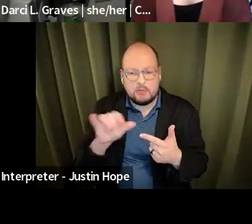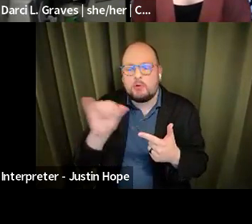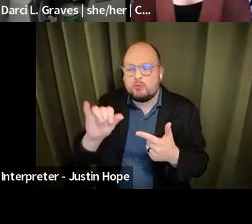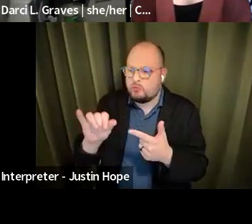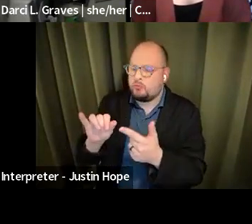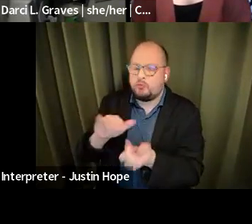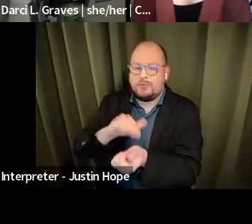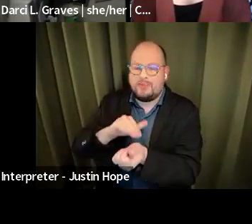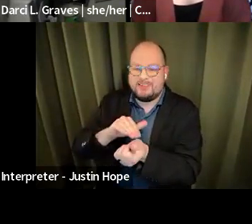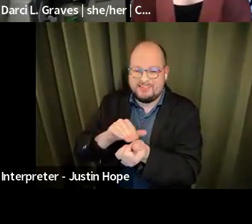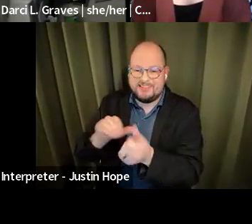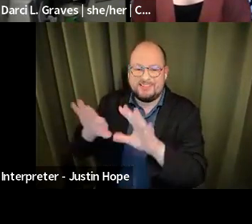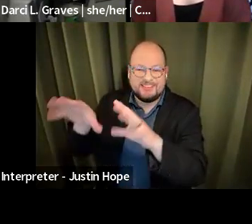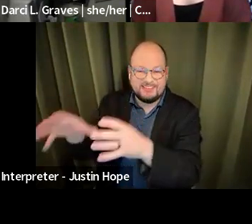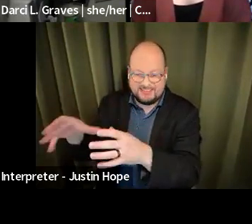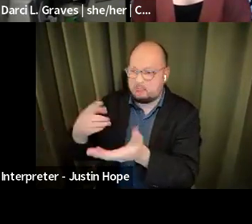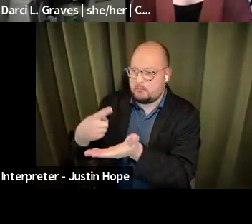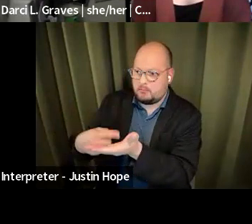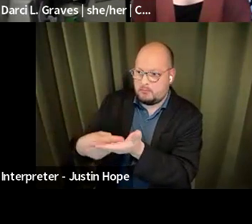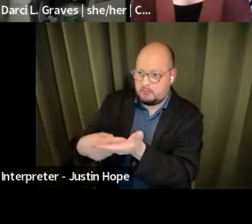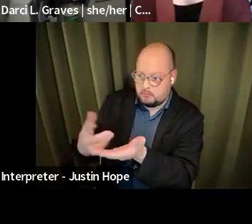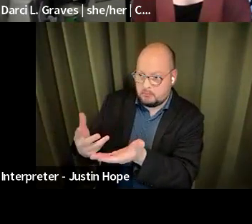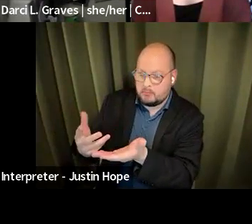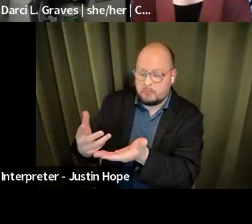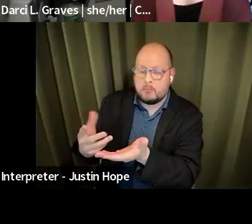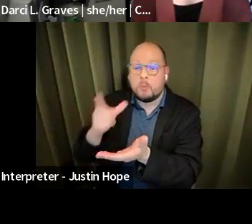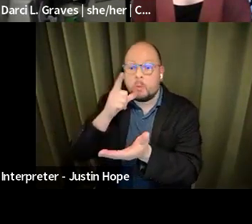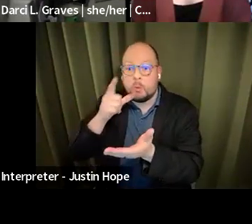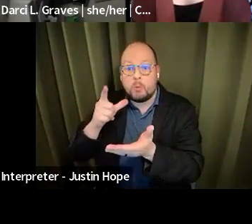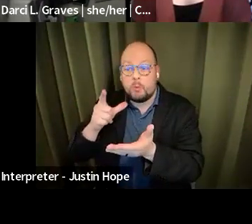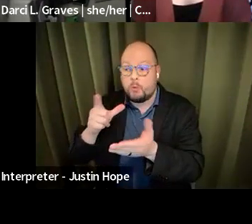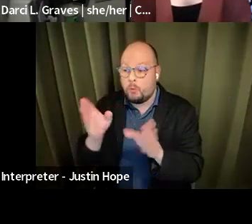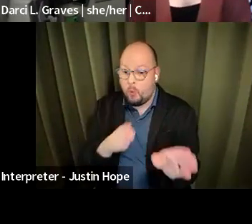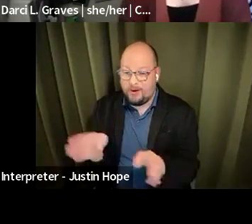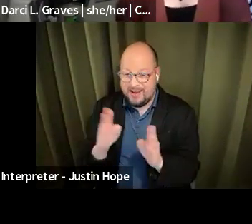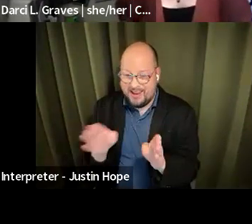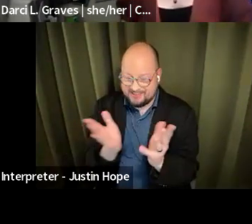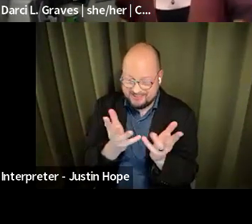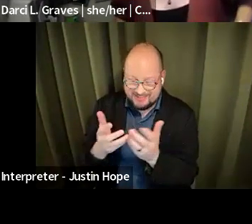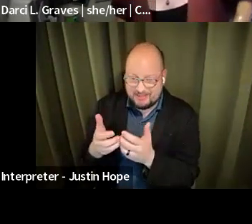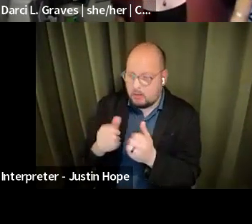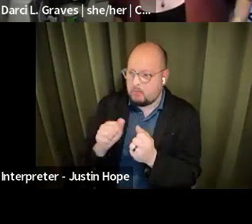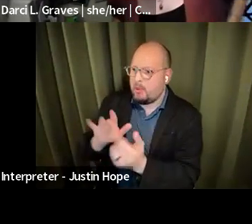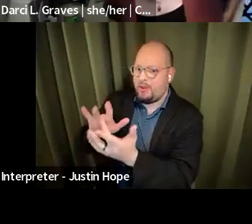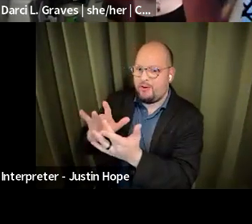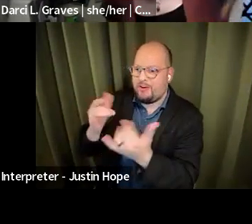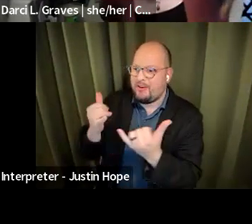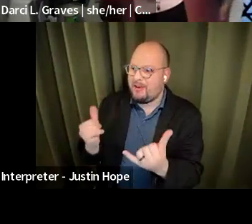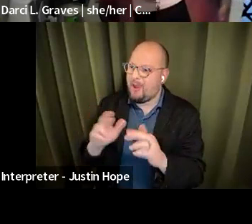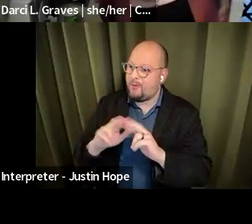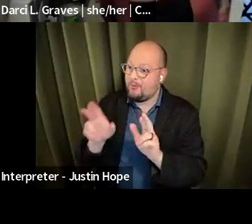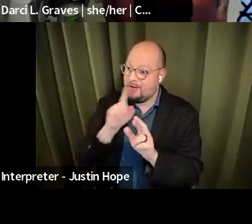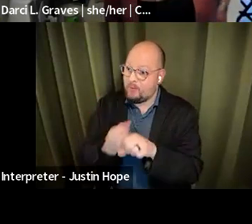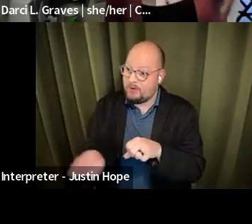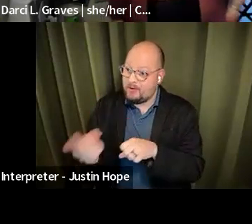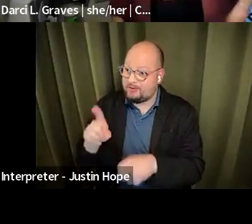times the person organizing those sessions is looking for content. So if you reach out to them, now is probably a good time for 2024, and